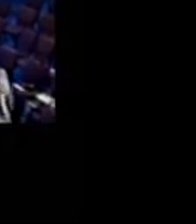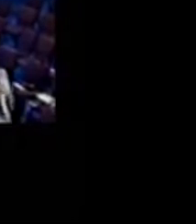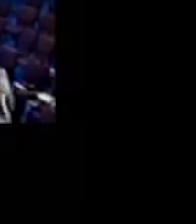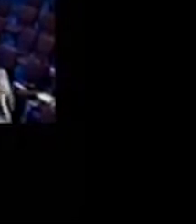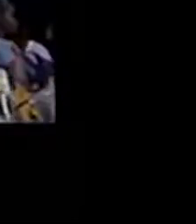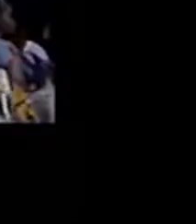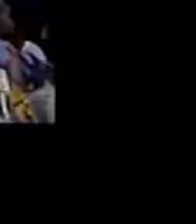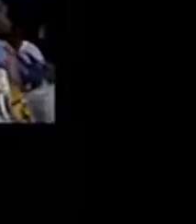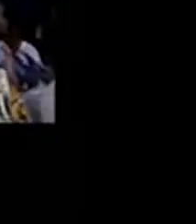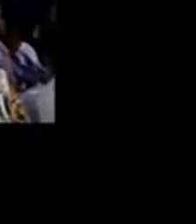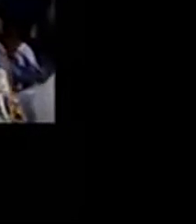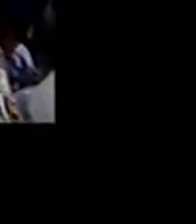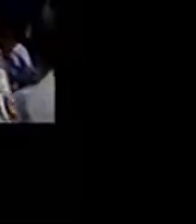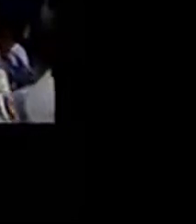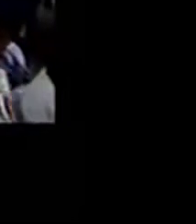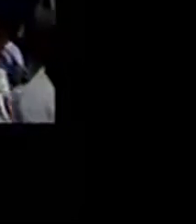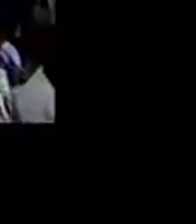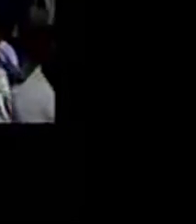foreign